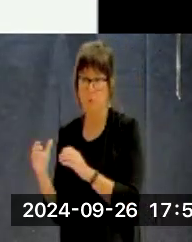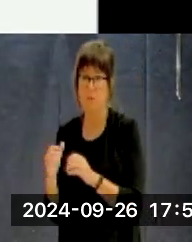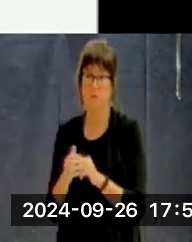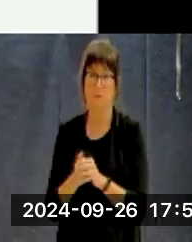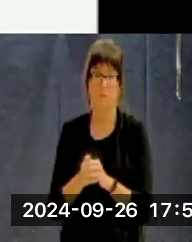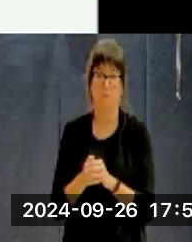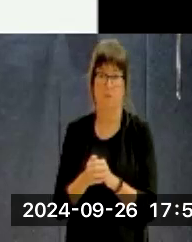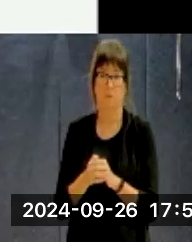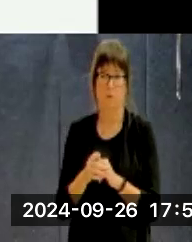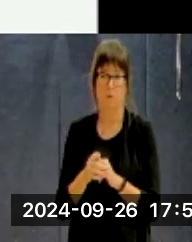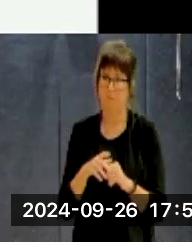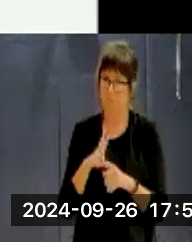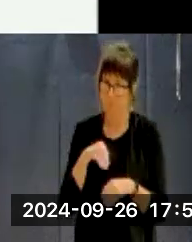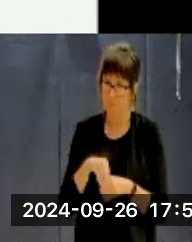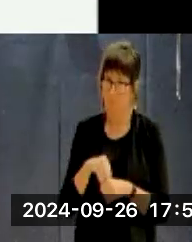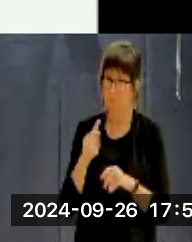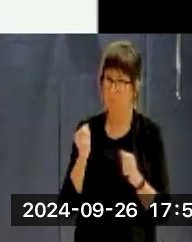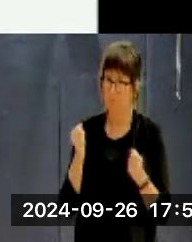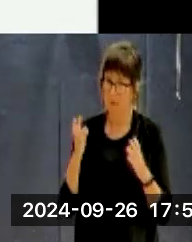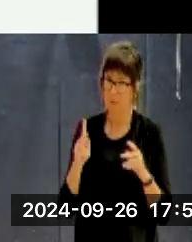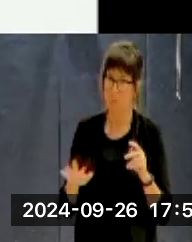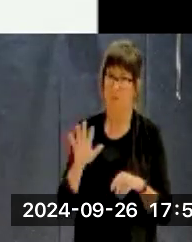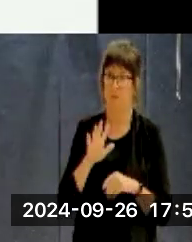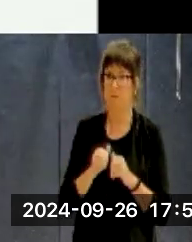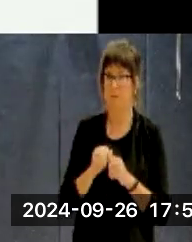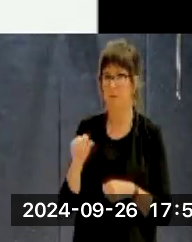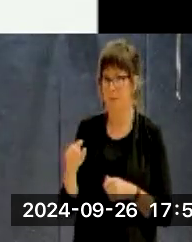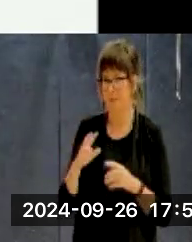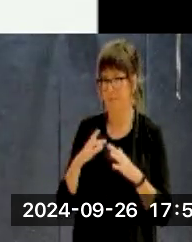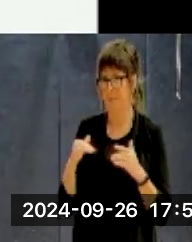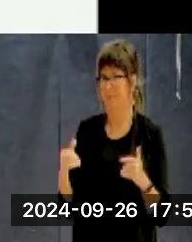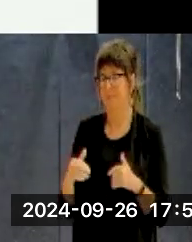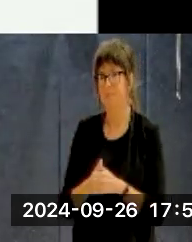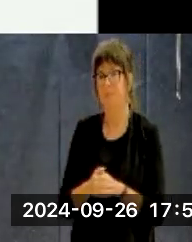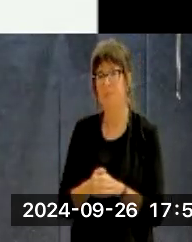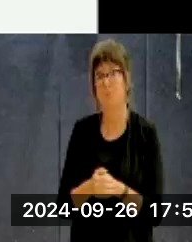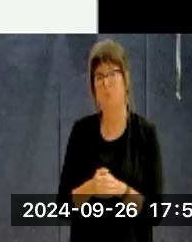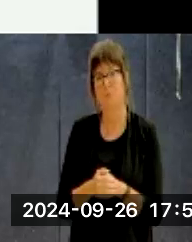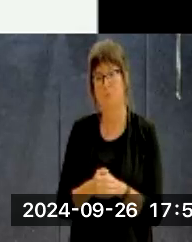of disabilities, and those sorts of things. So,